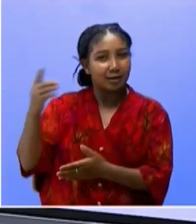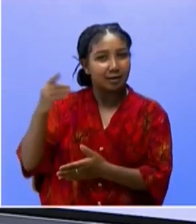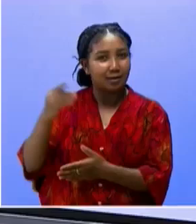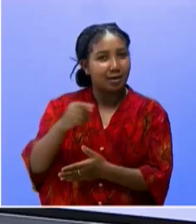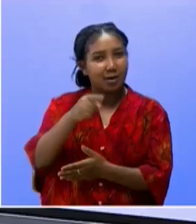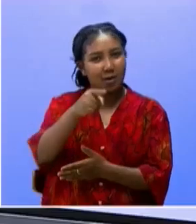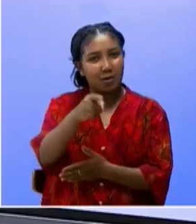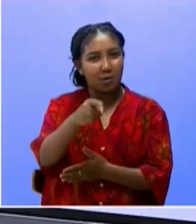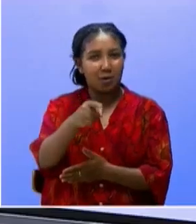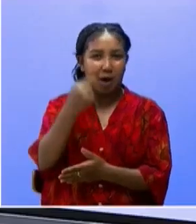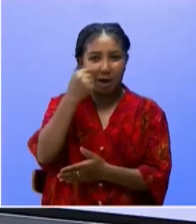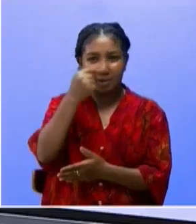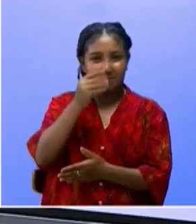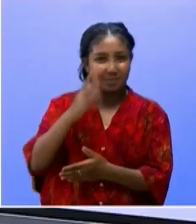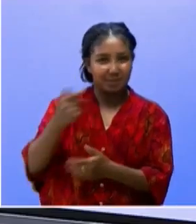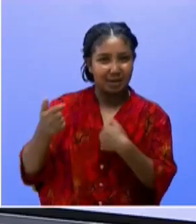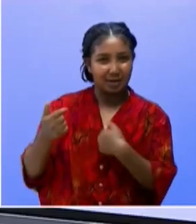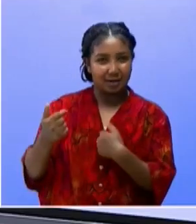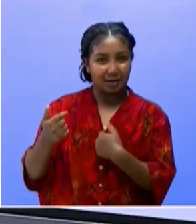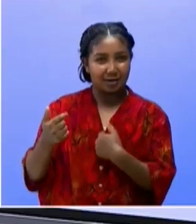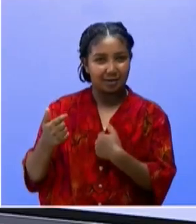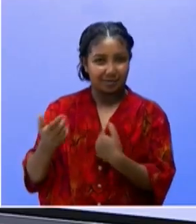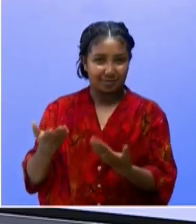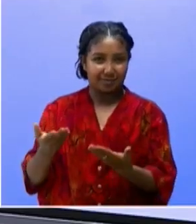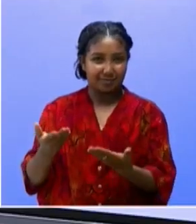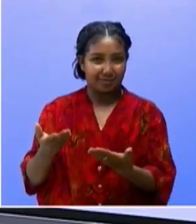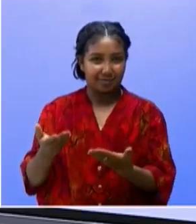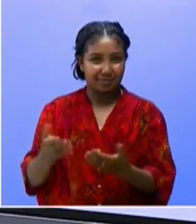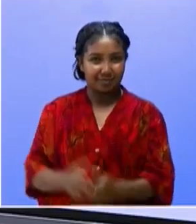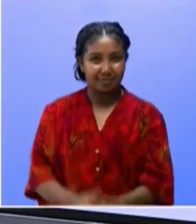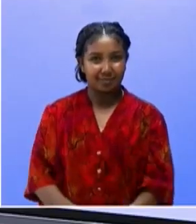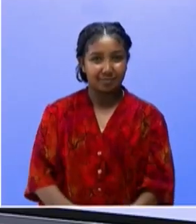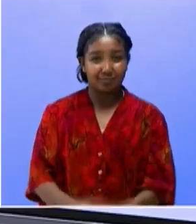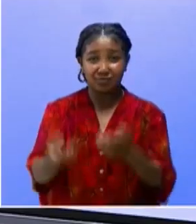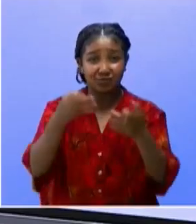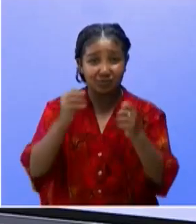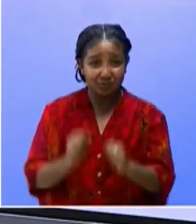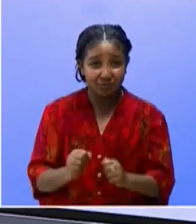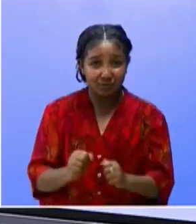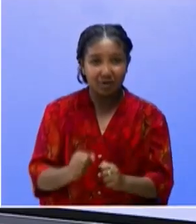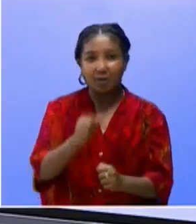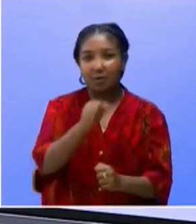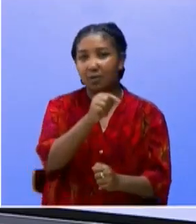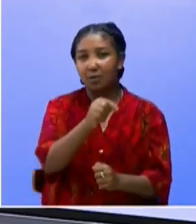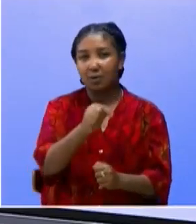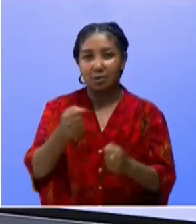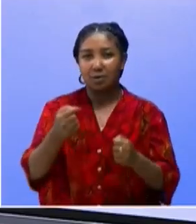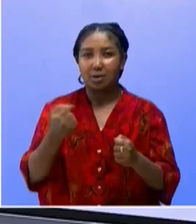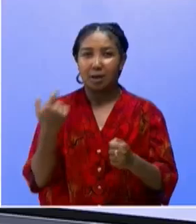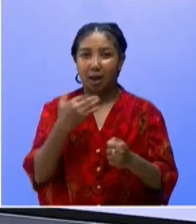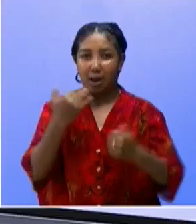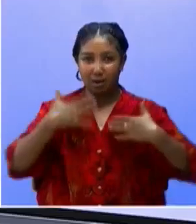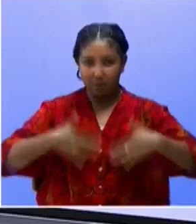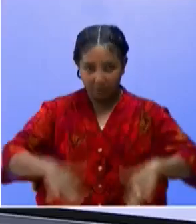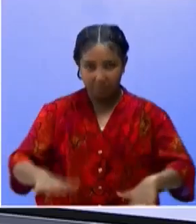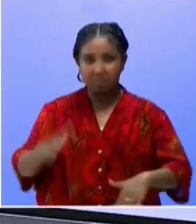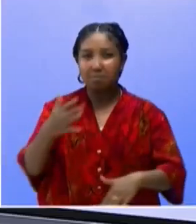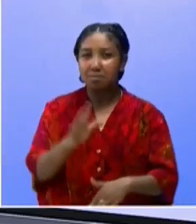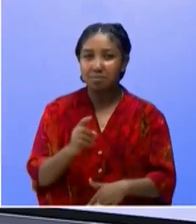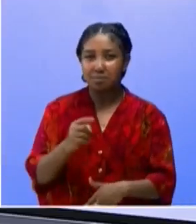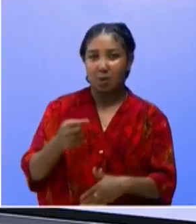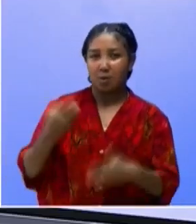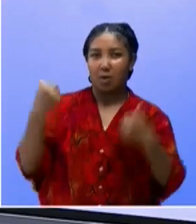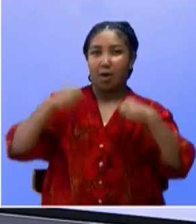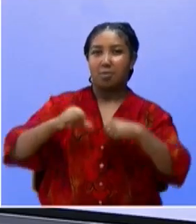Can you tell about my eyes? Yes? Can you tell about the color that I wear, my gown?